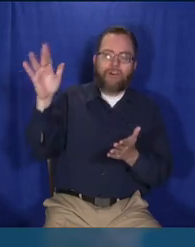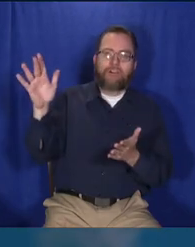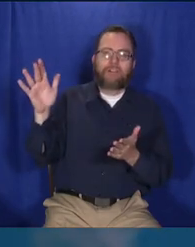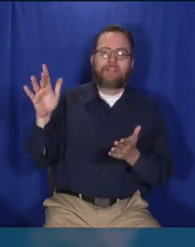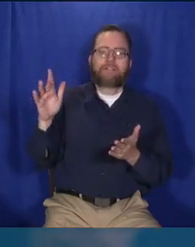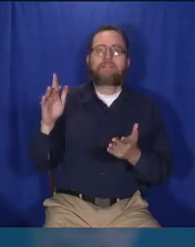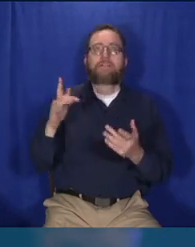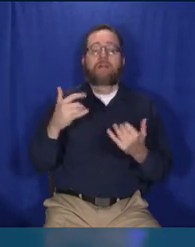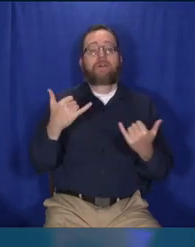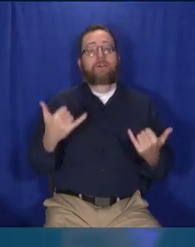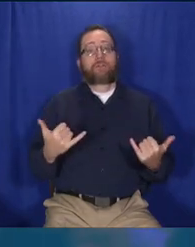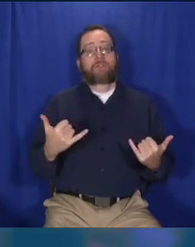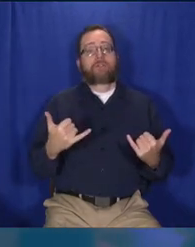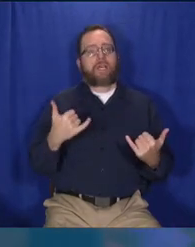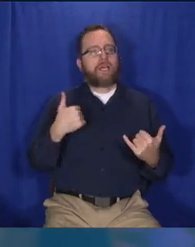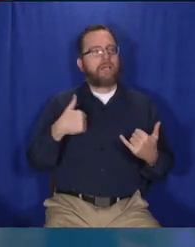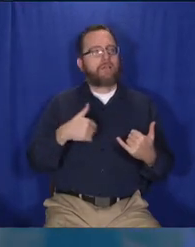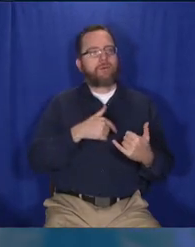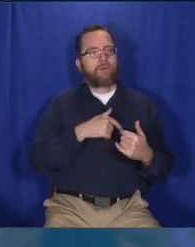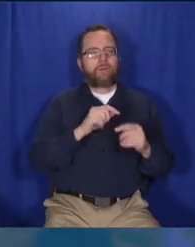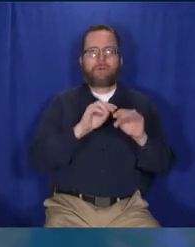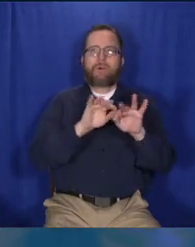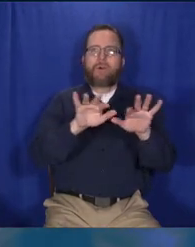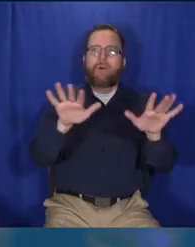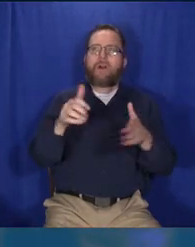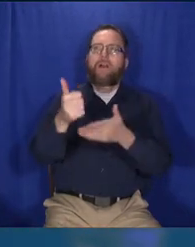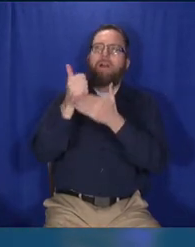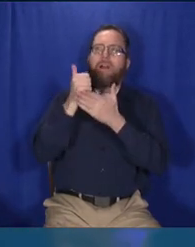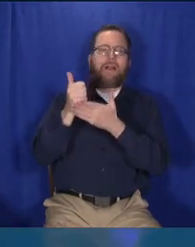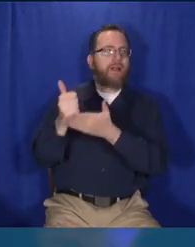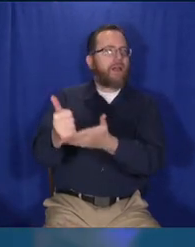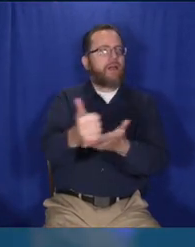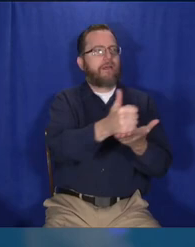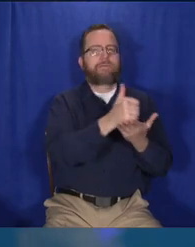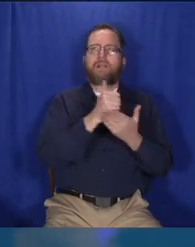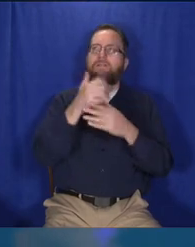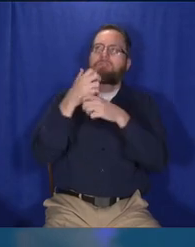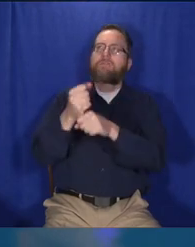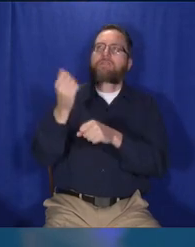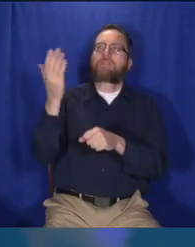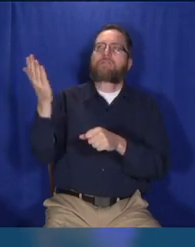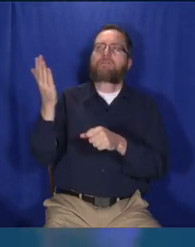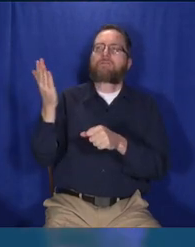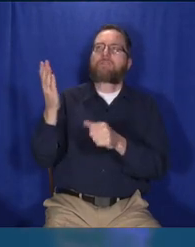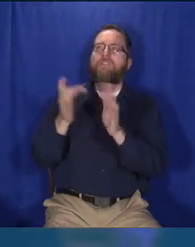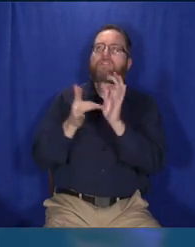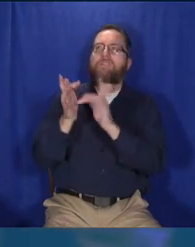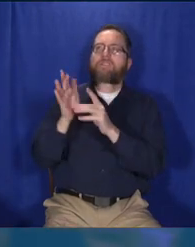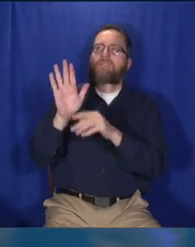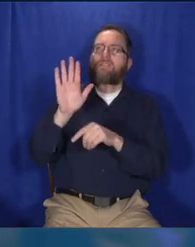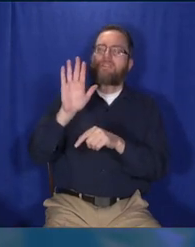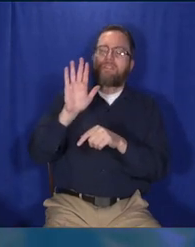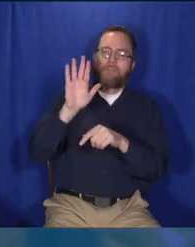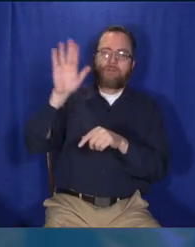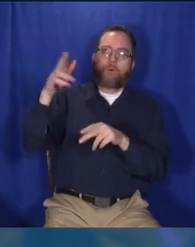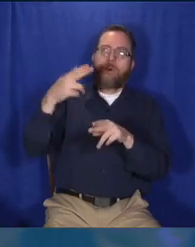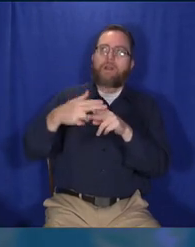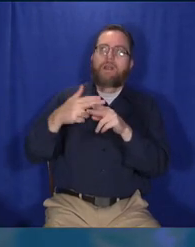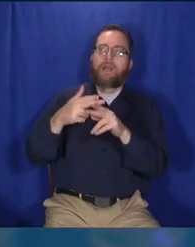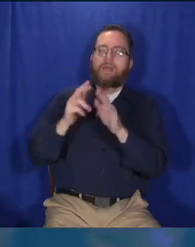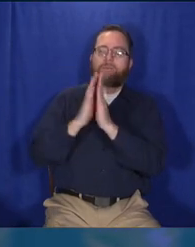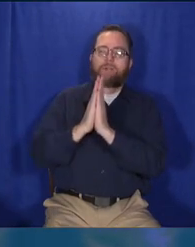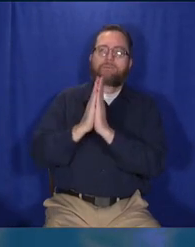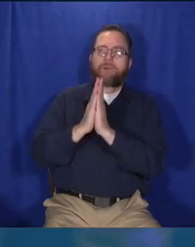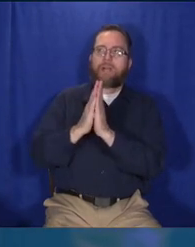ways and help us to trust you by the power of your Holy Spirit. Jesus, it's in your name that we pray all of